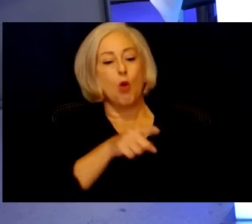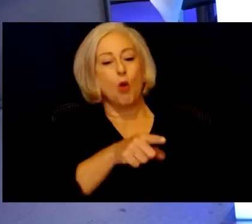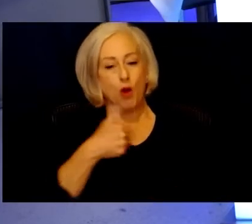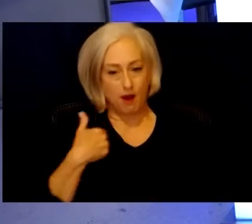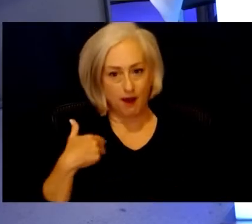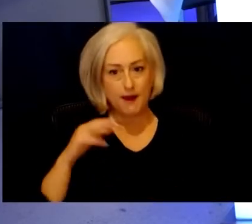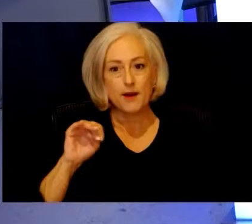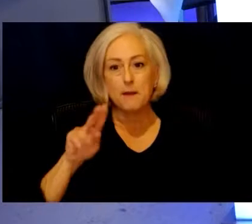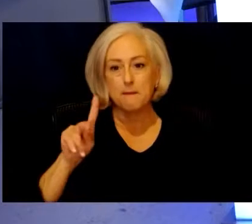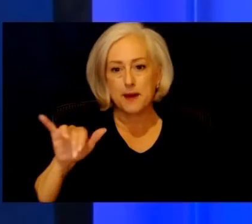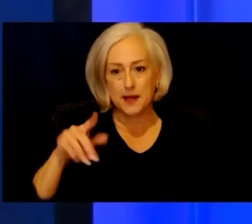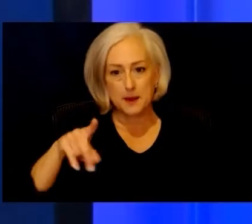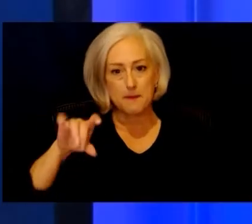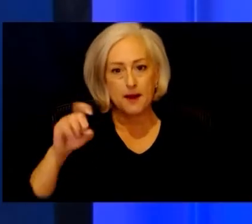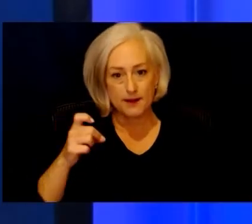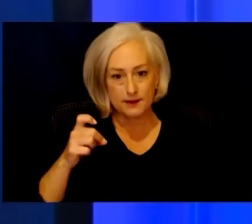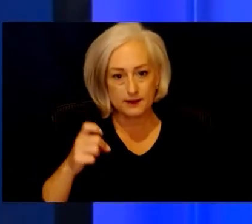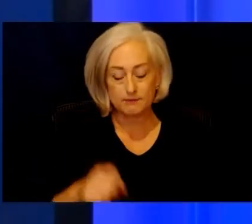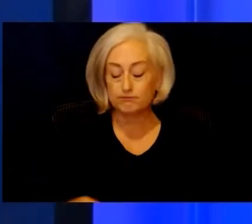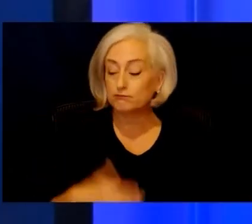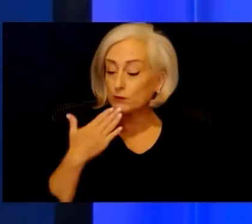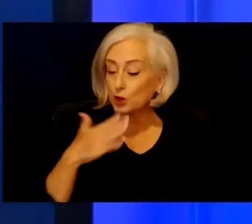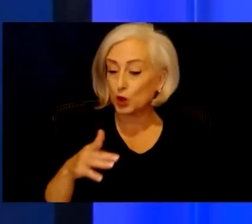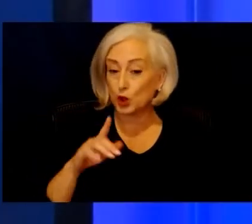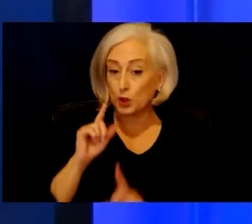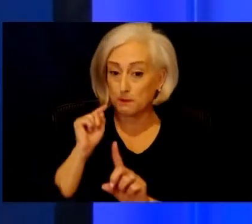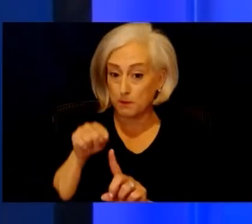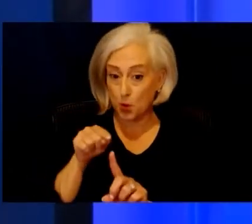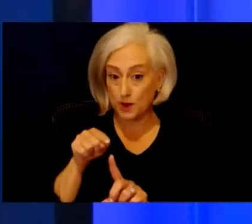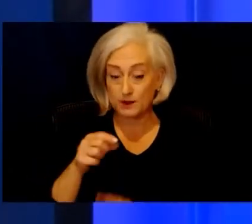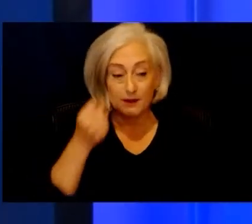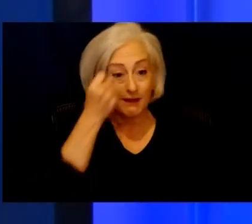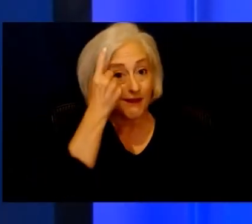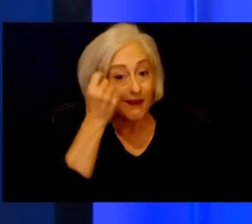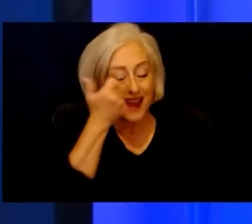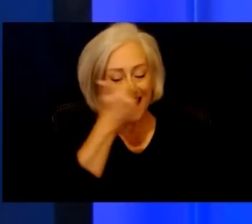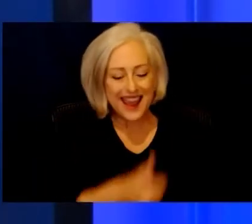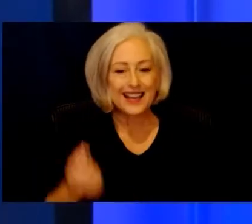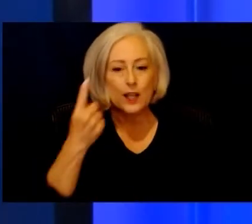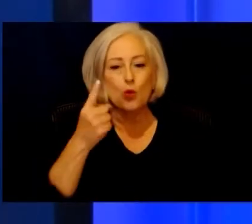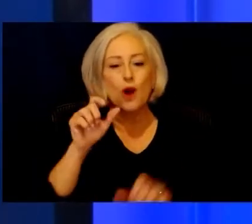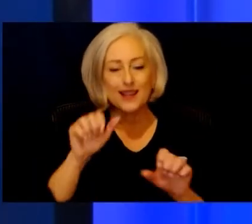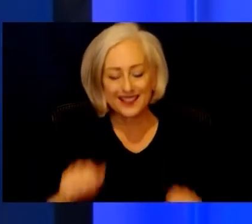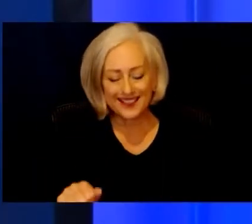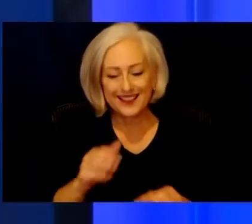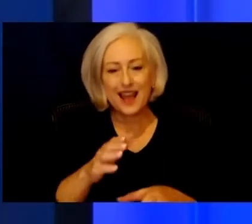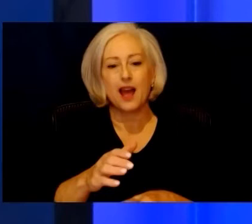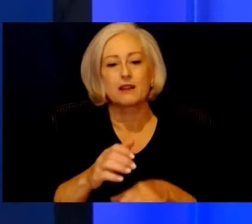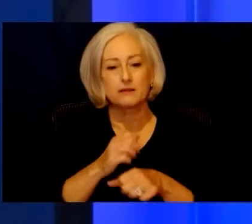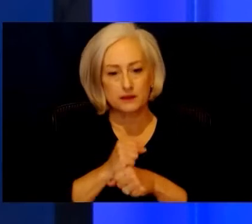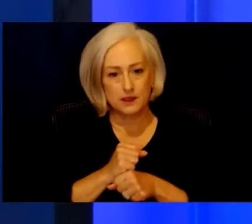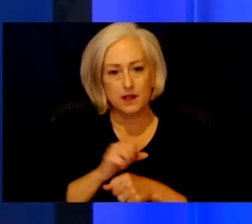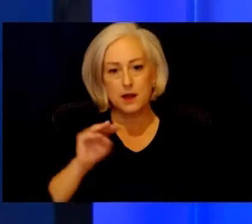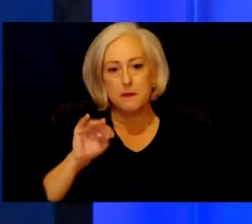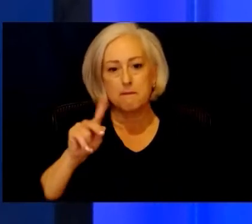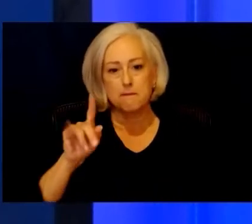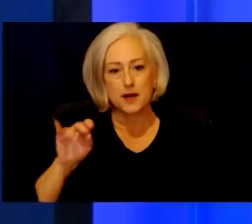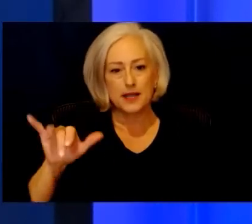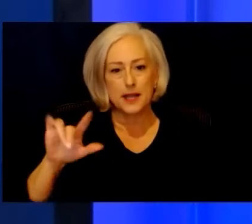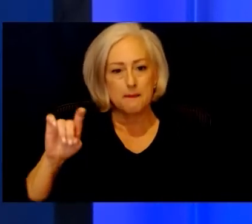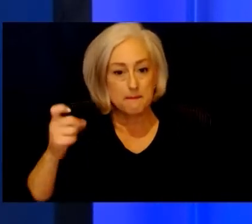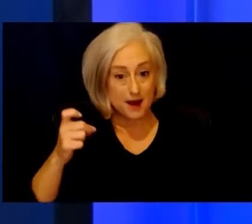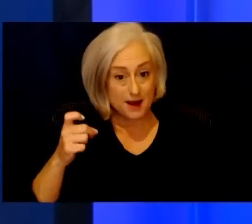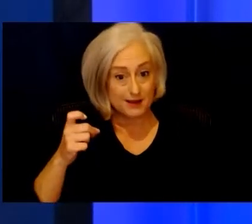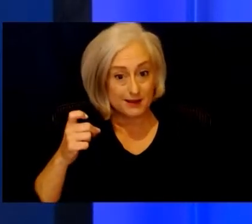points. Again, to be clear, anybody can get monkeypox. It is spread through close contact. So anytime you're having